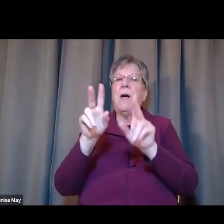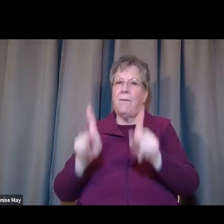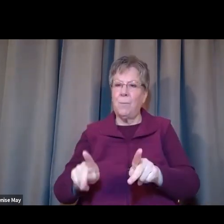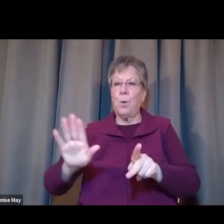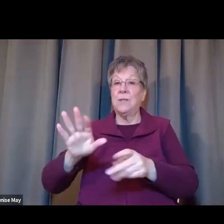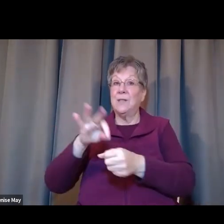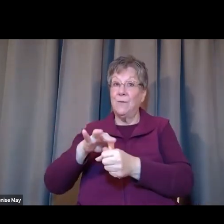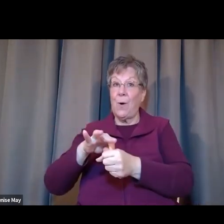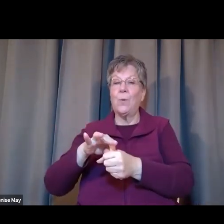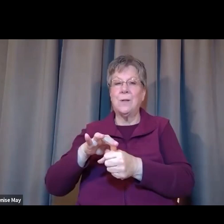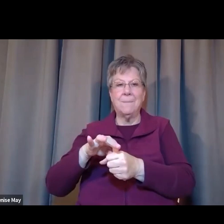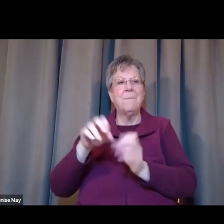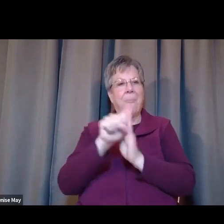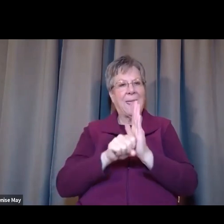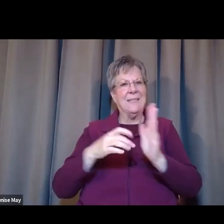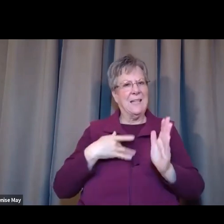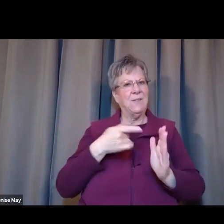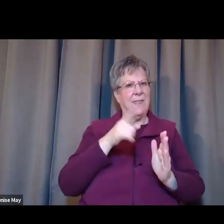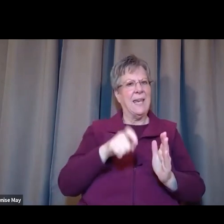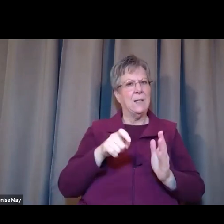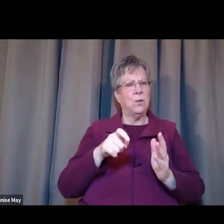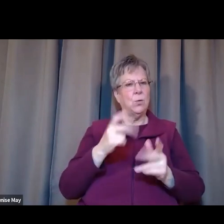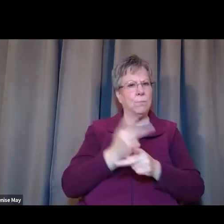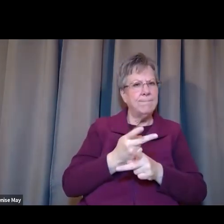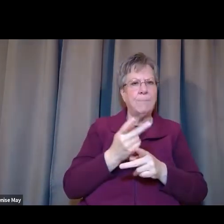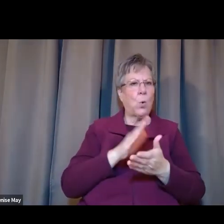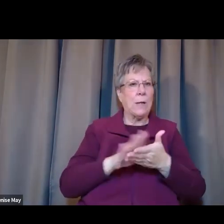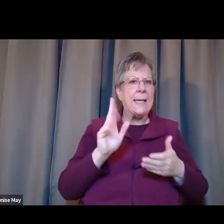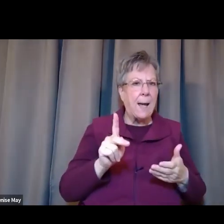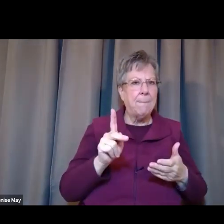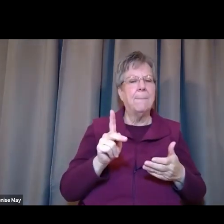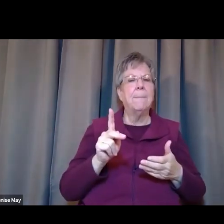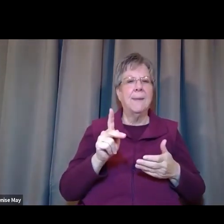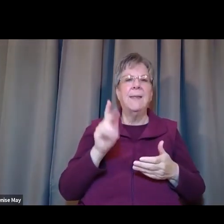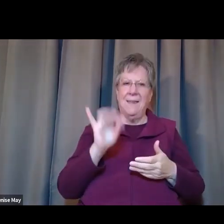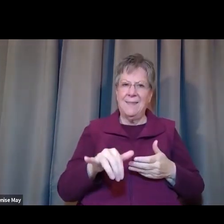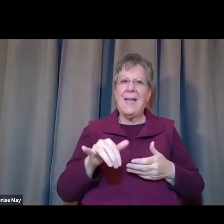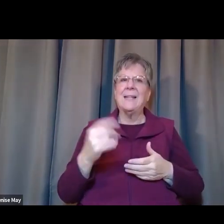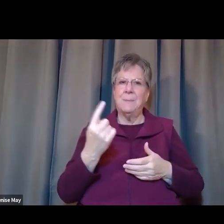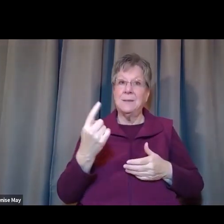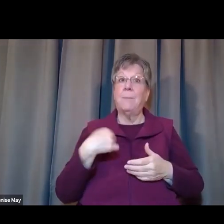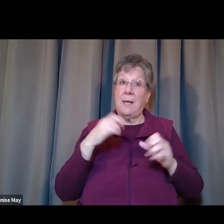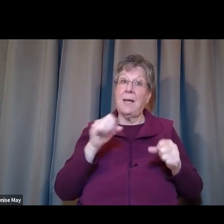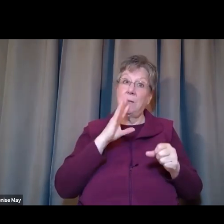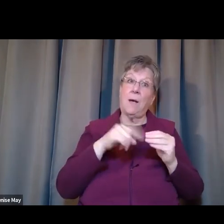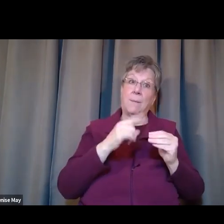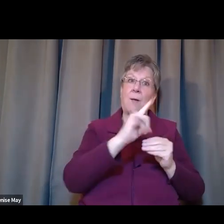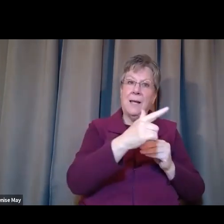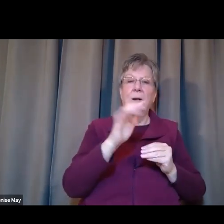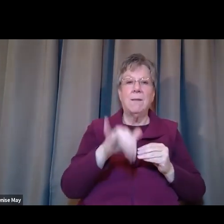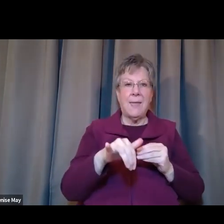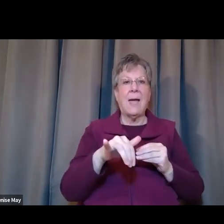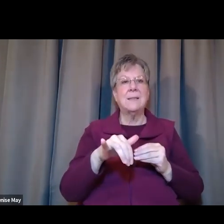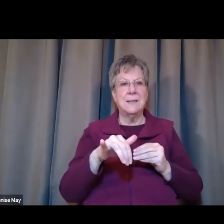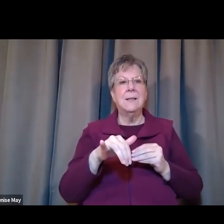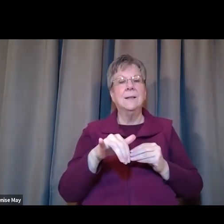that the states feel they need to address or clean up. And that's been something I can talk about later that's been lurking behind a lot of the